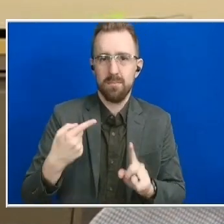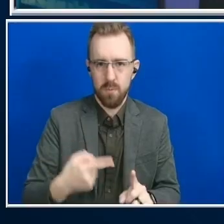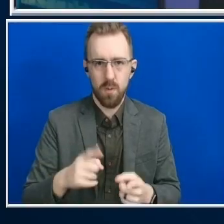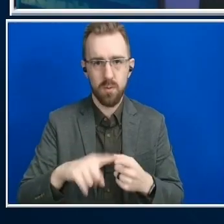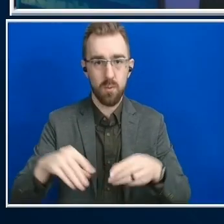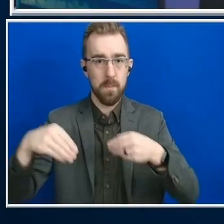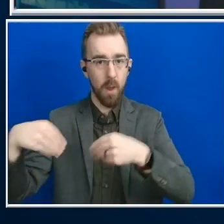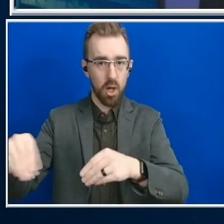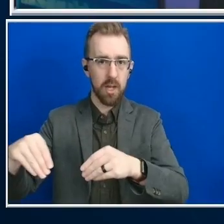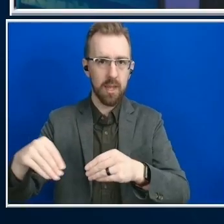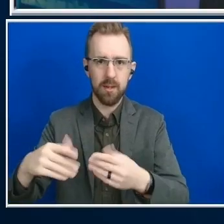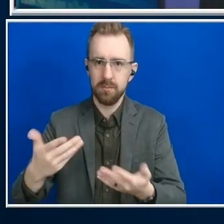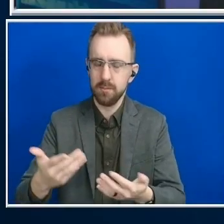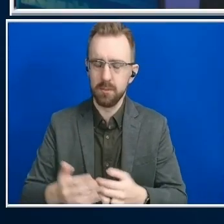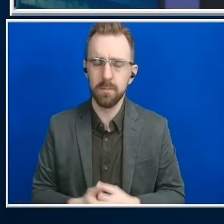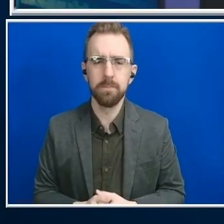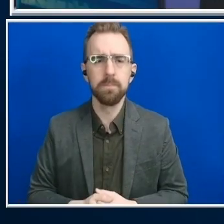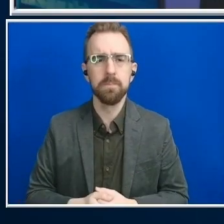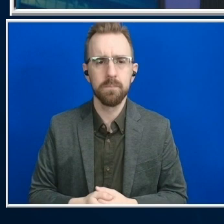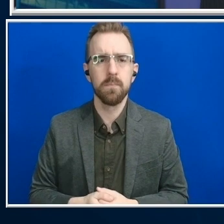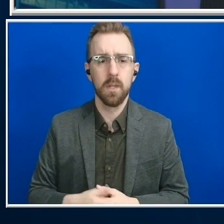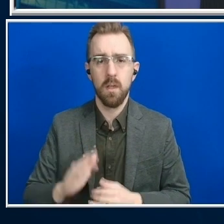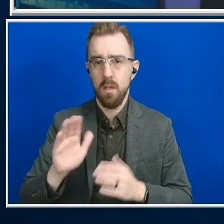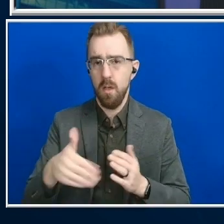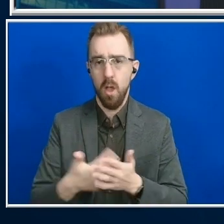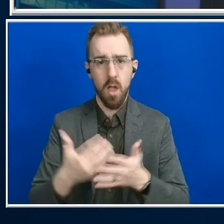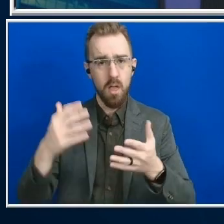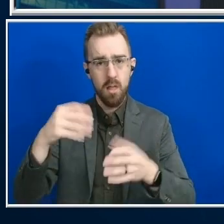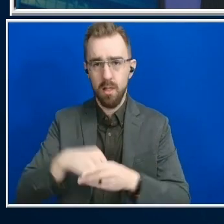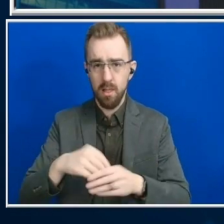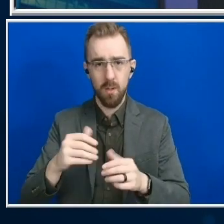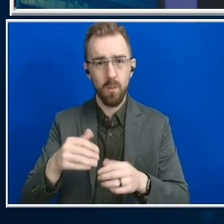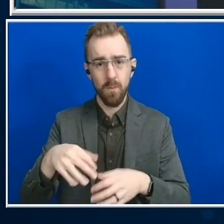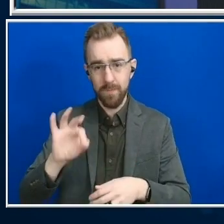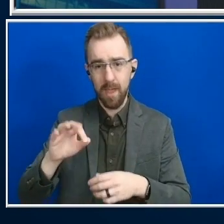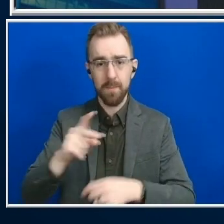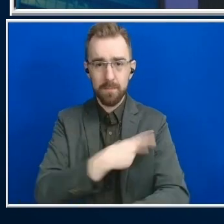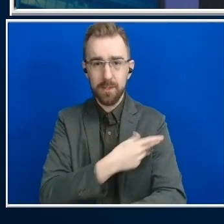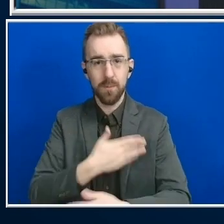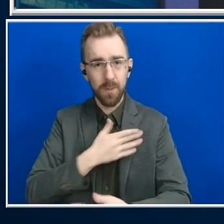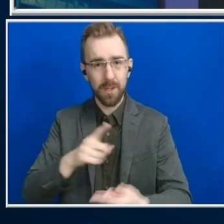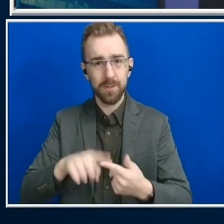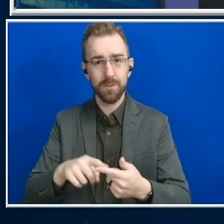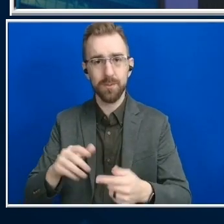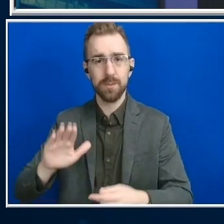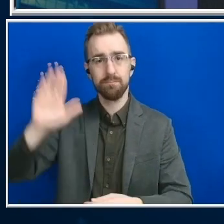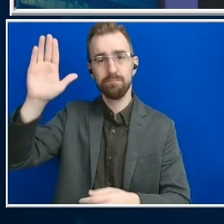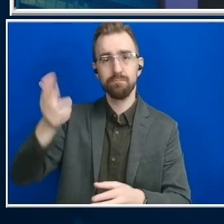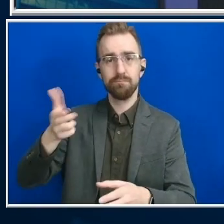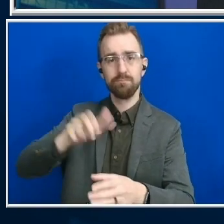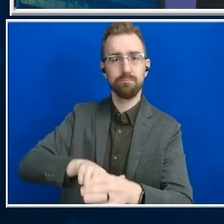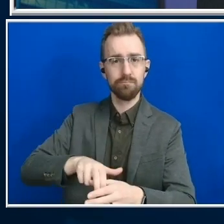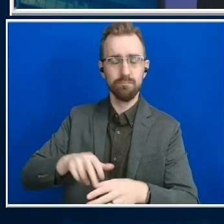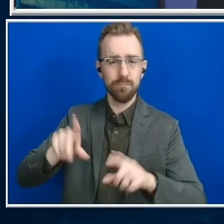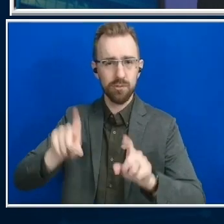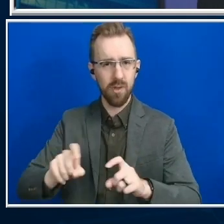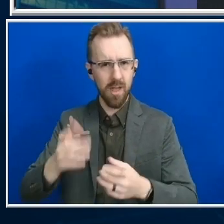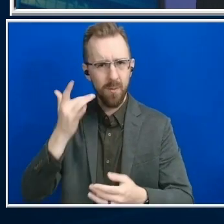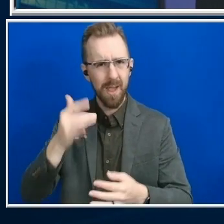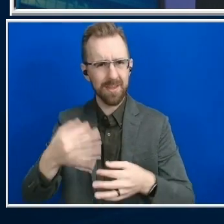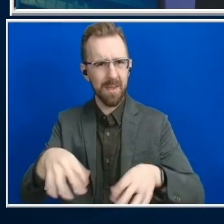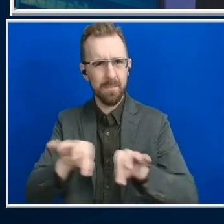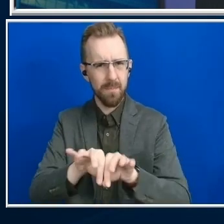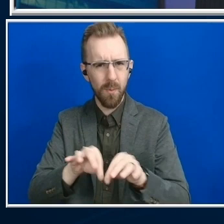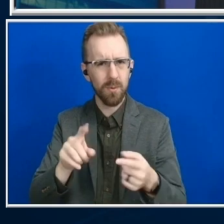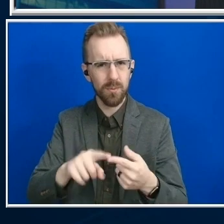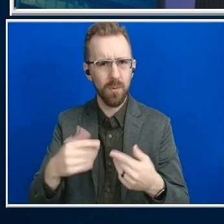And it all comes together when you find patients willing to step forward and be a part of a trial. Why is it so important to have enough